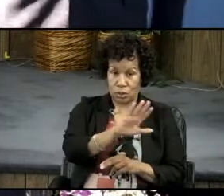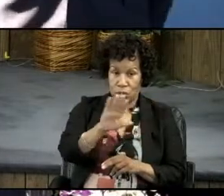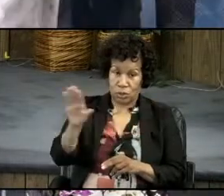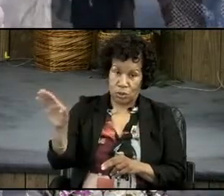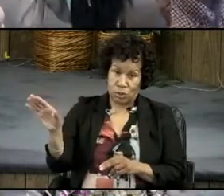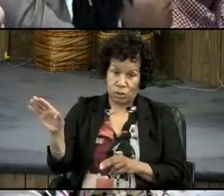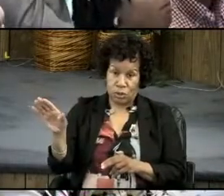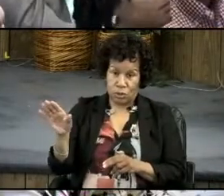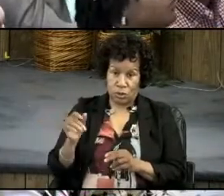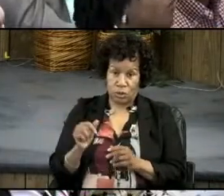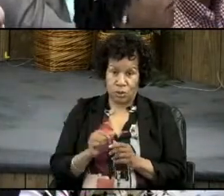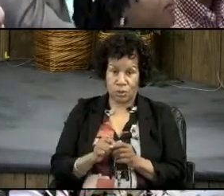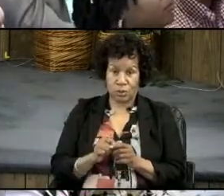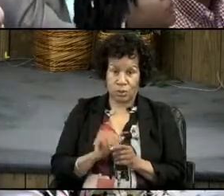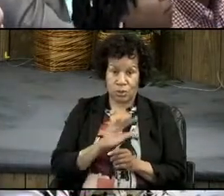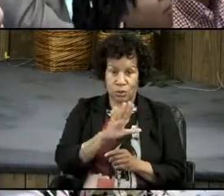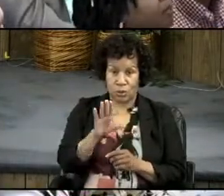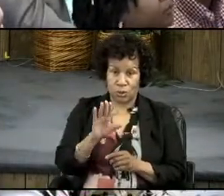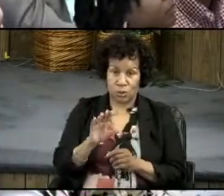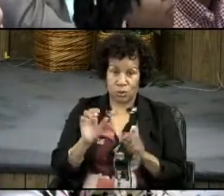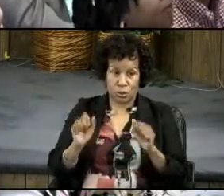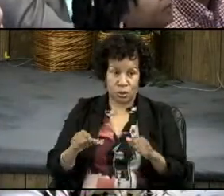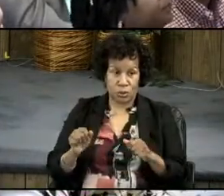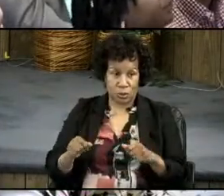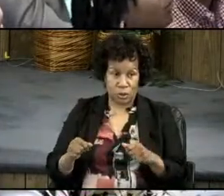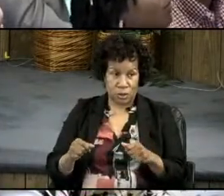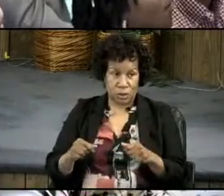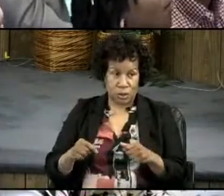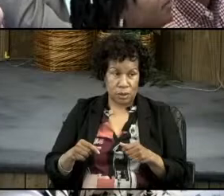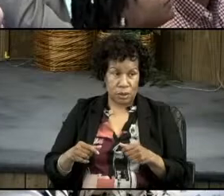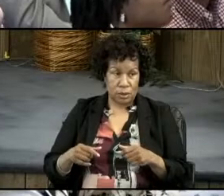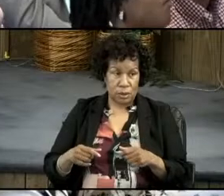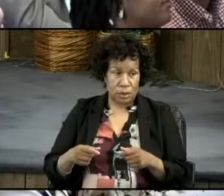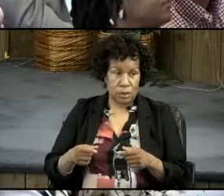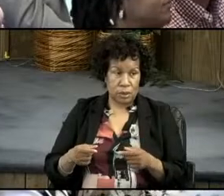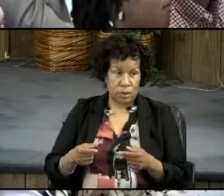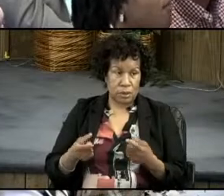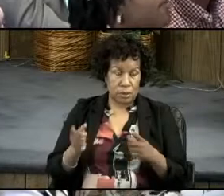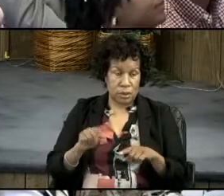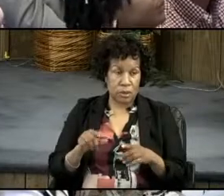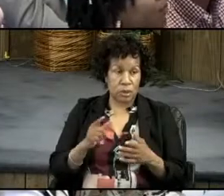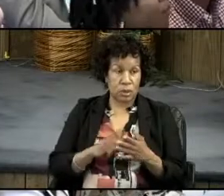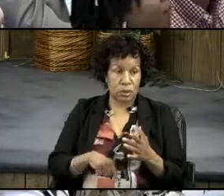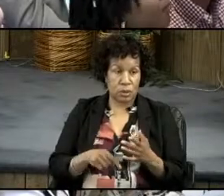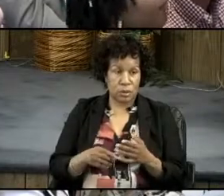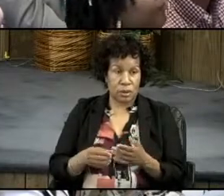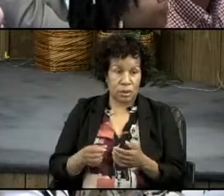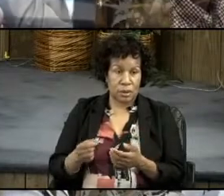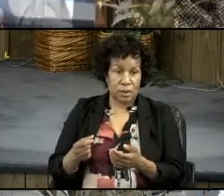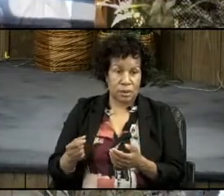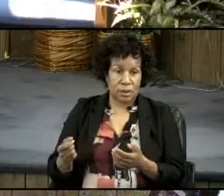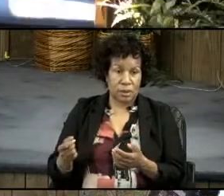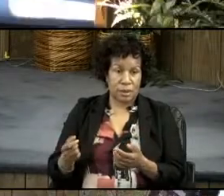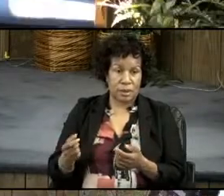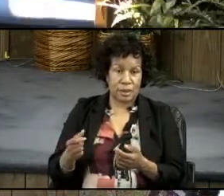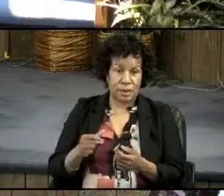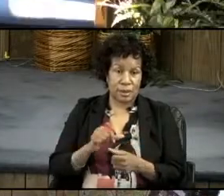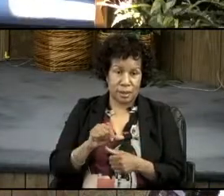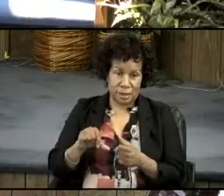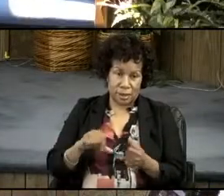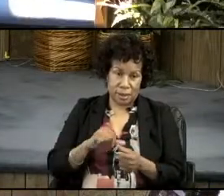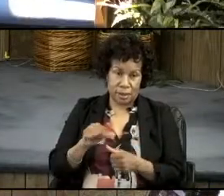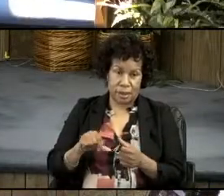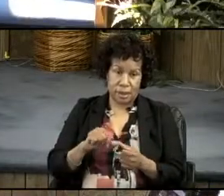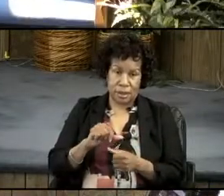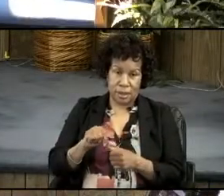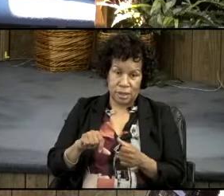You can't explain it. It's just that you can handle what God has put in your hands. And God's like, "Come on, let's get with it. Let's get the giant